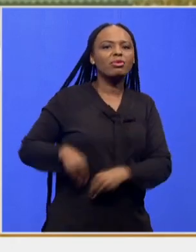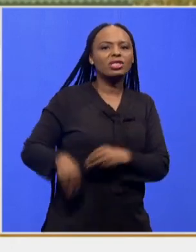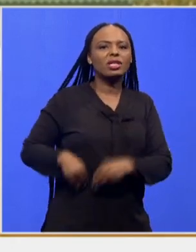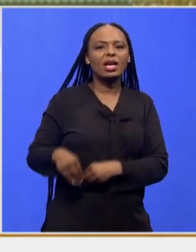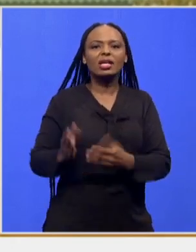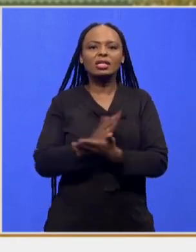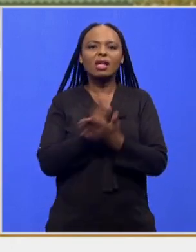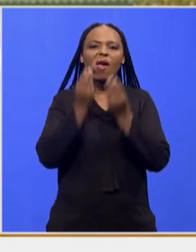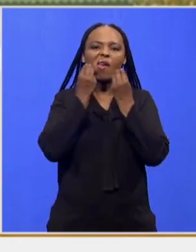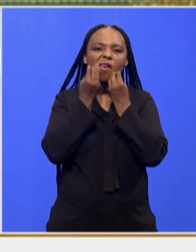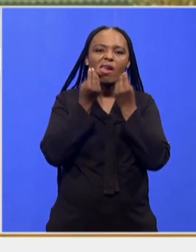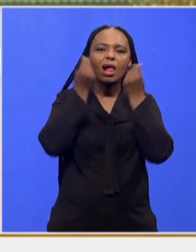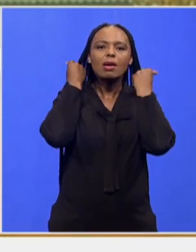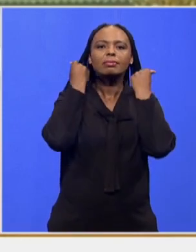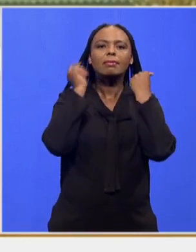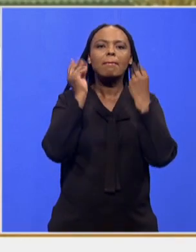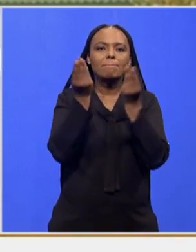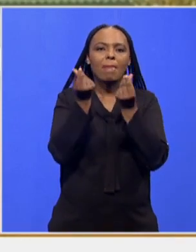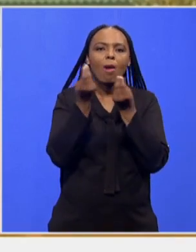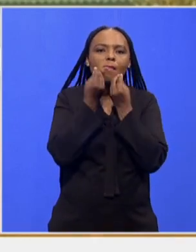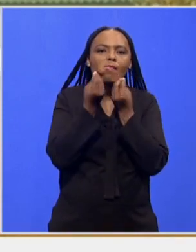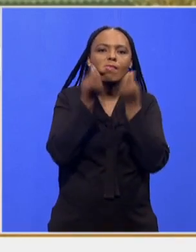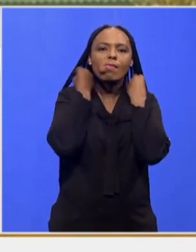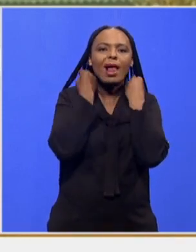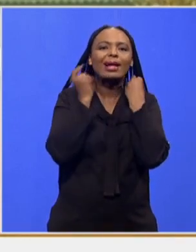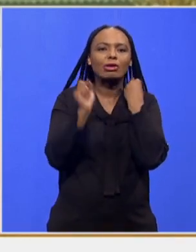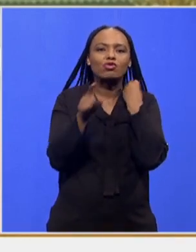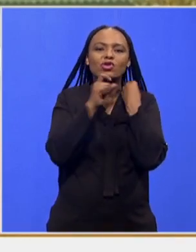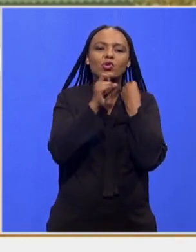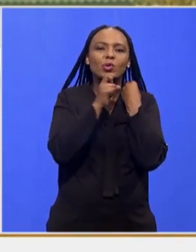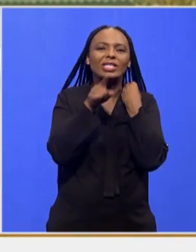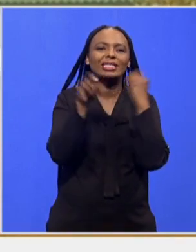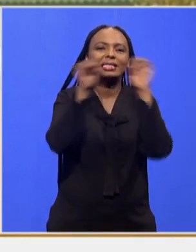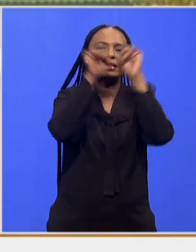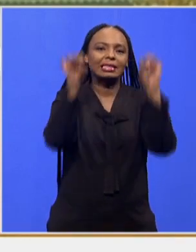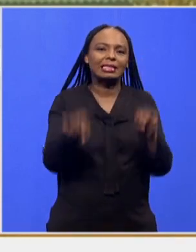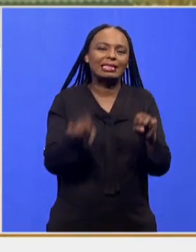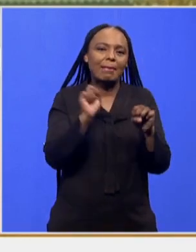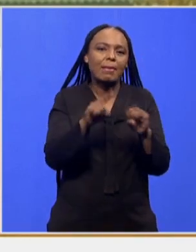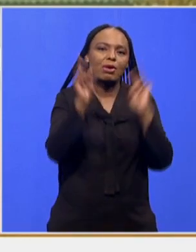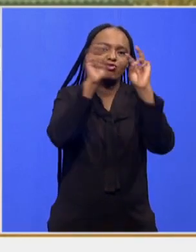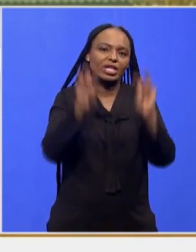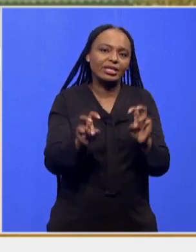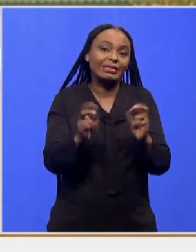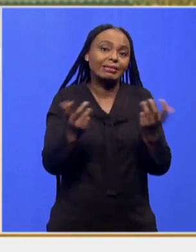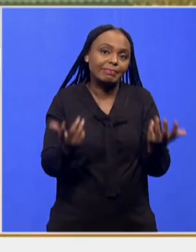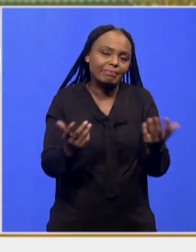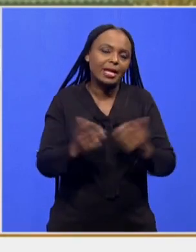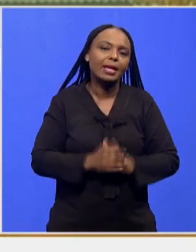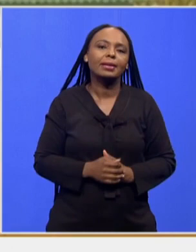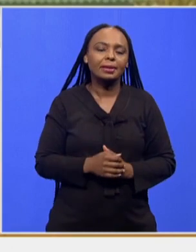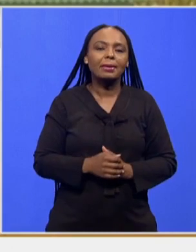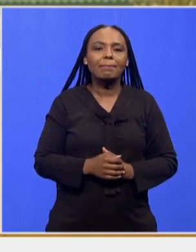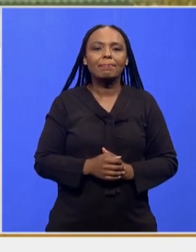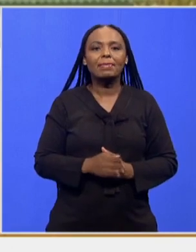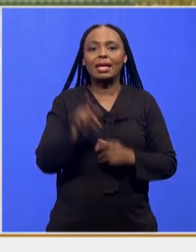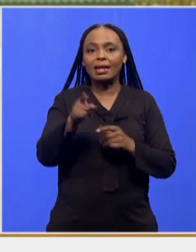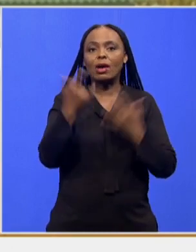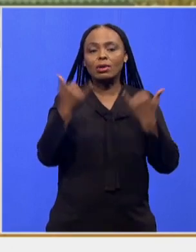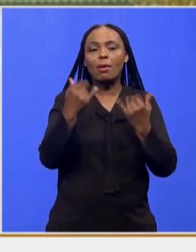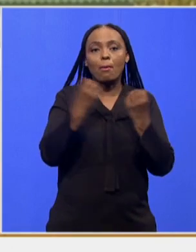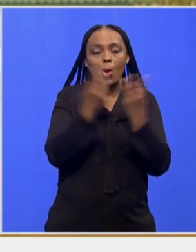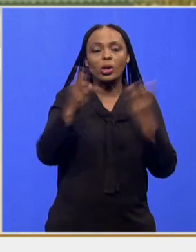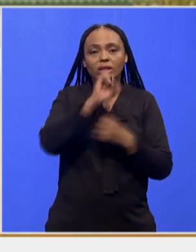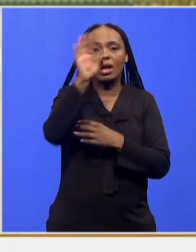corrupt in the country, as they make money out of these power stations, subjecting South Africans, I suppose,